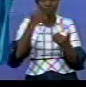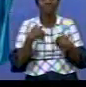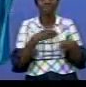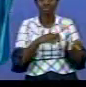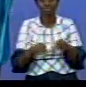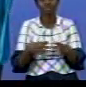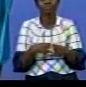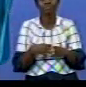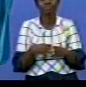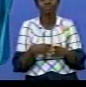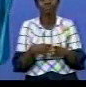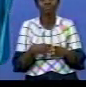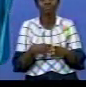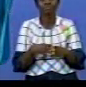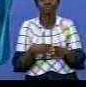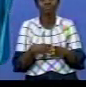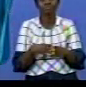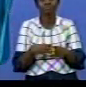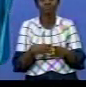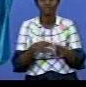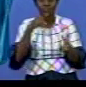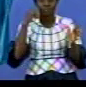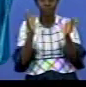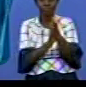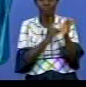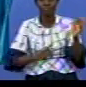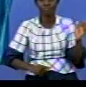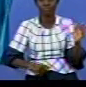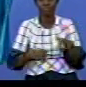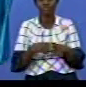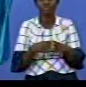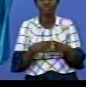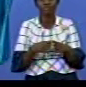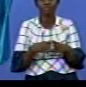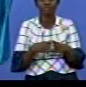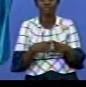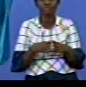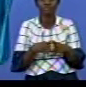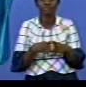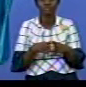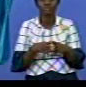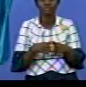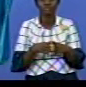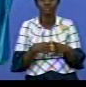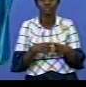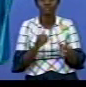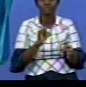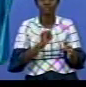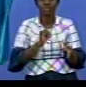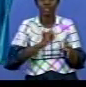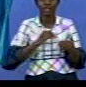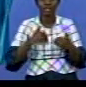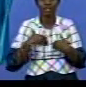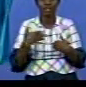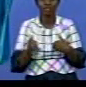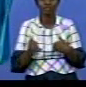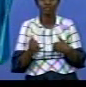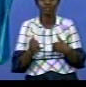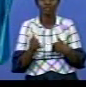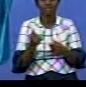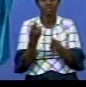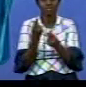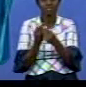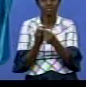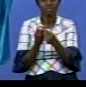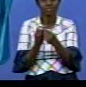praise the lord i'm brother mother shopita i have a finger trip for the past four